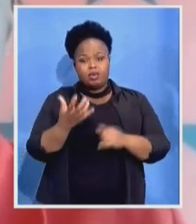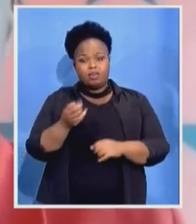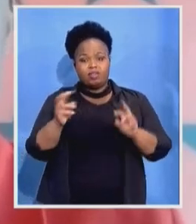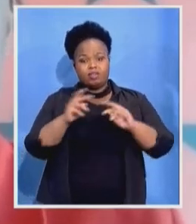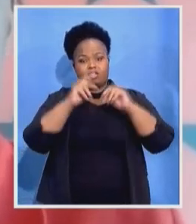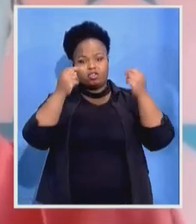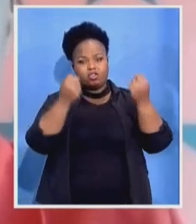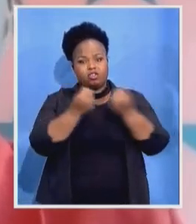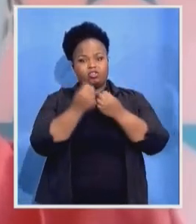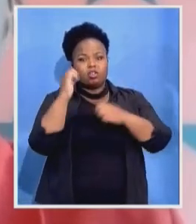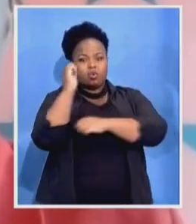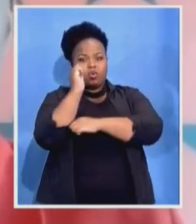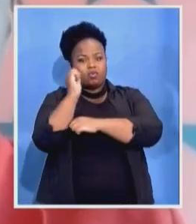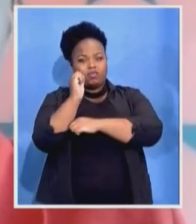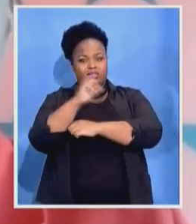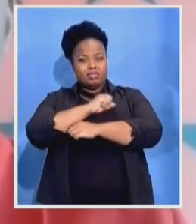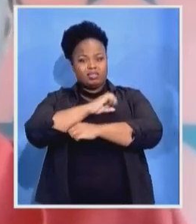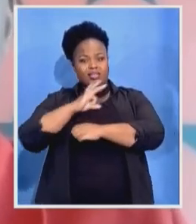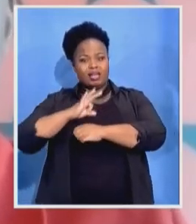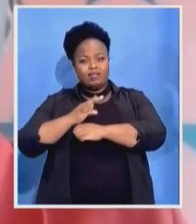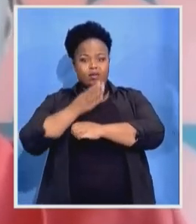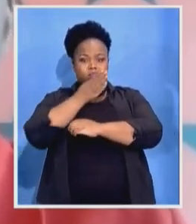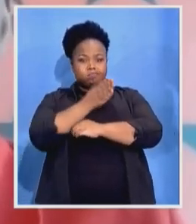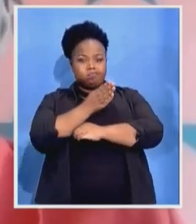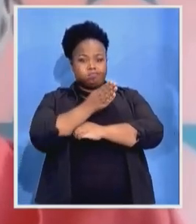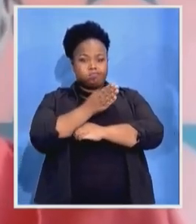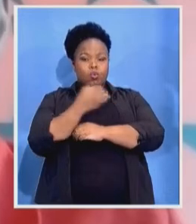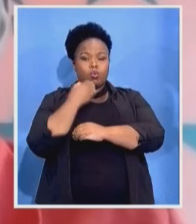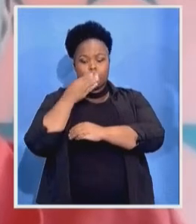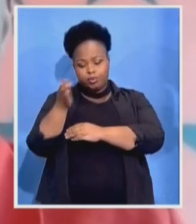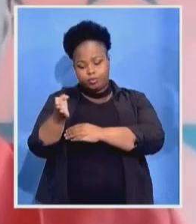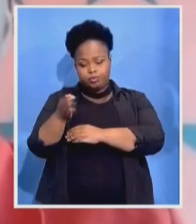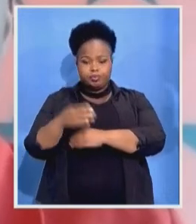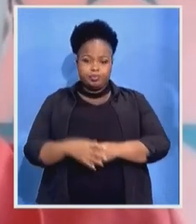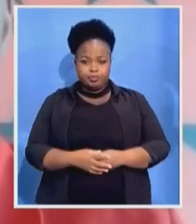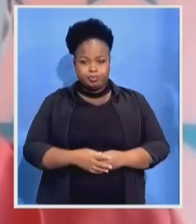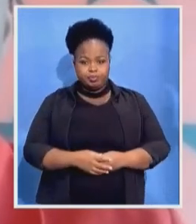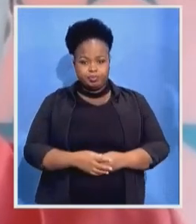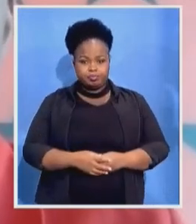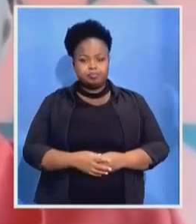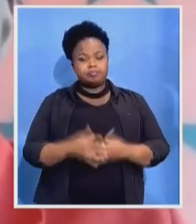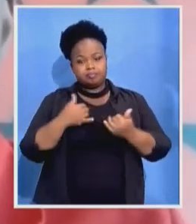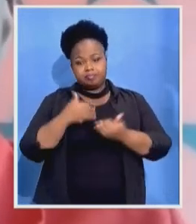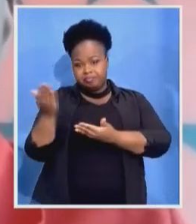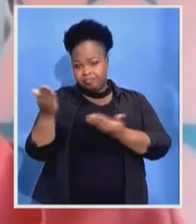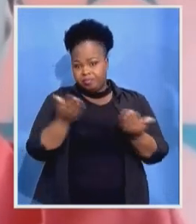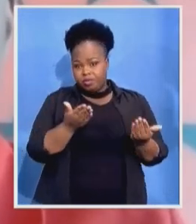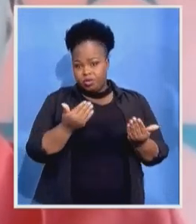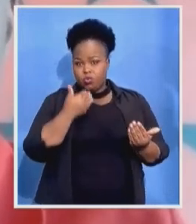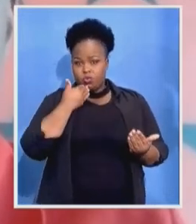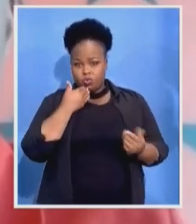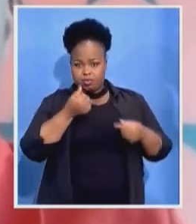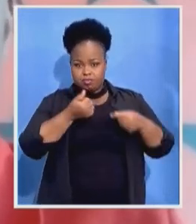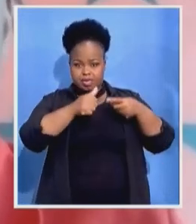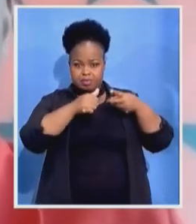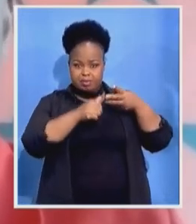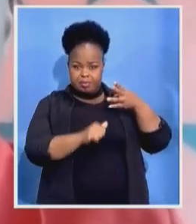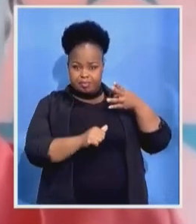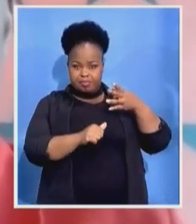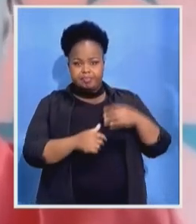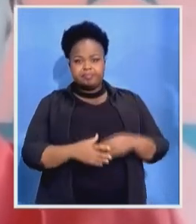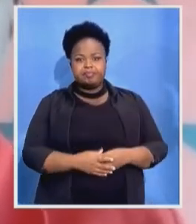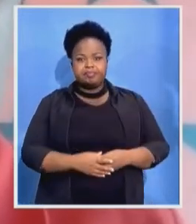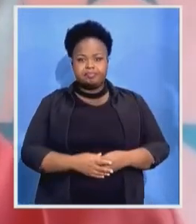party present. Let me introduce them as follows. Comrade Joyce Murray